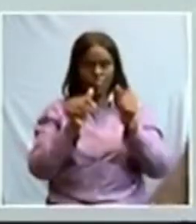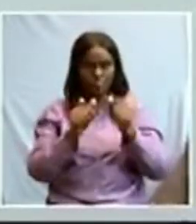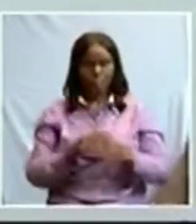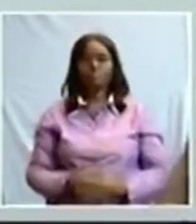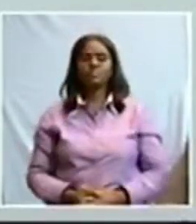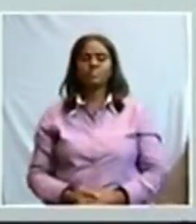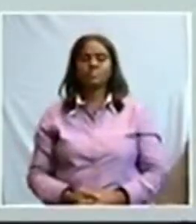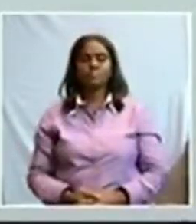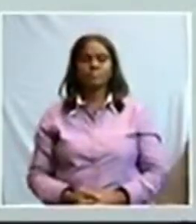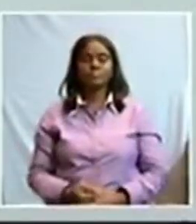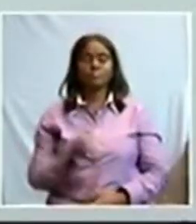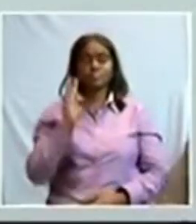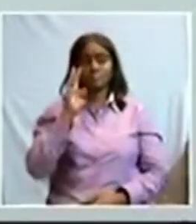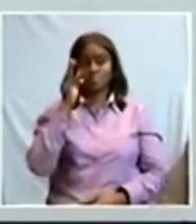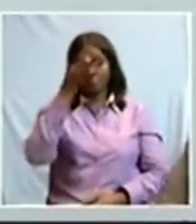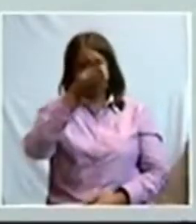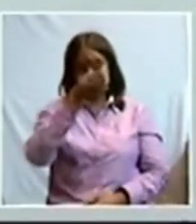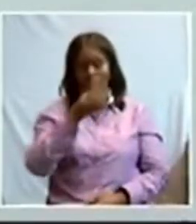We shall reach.